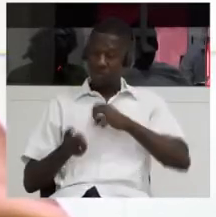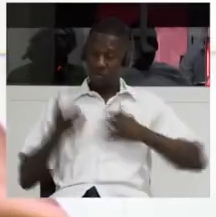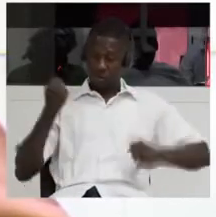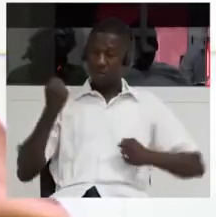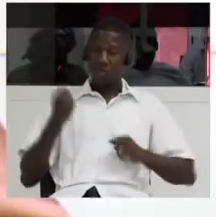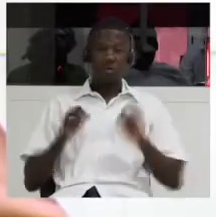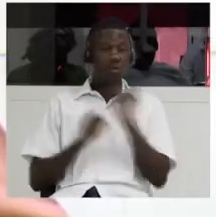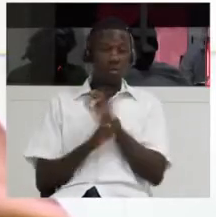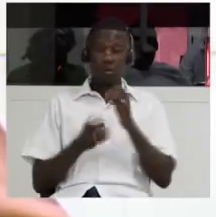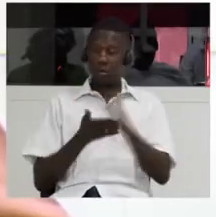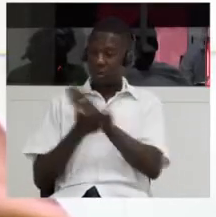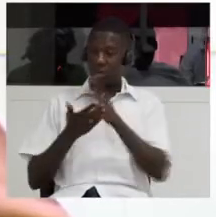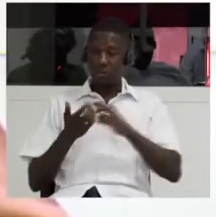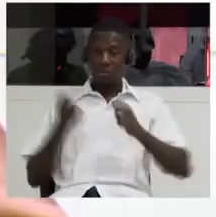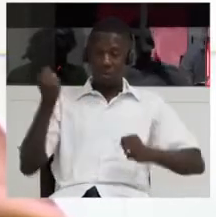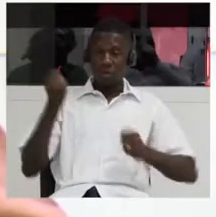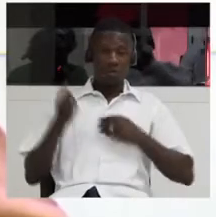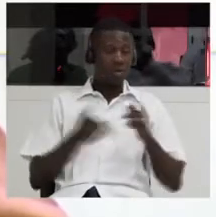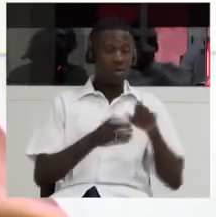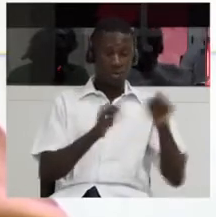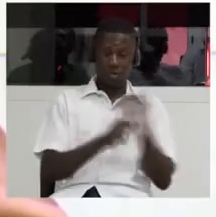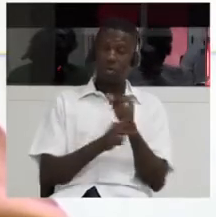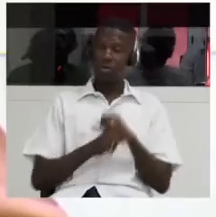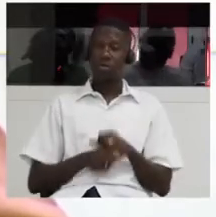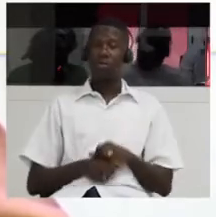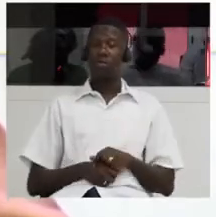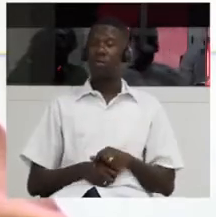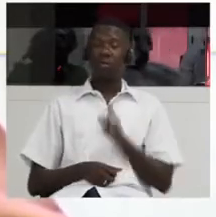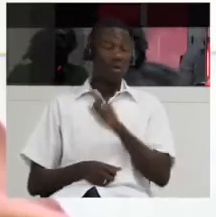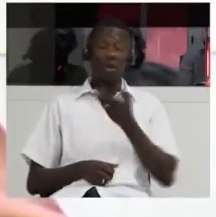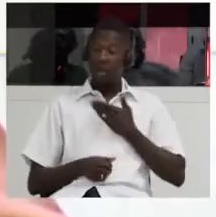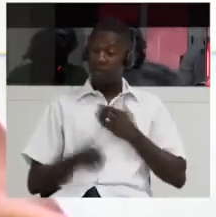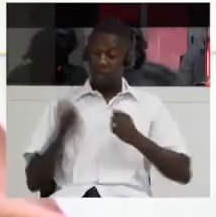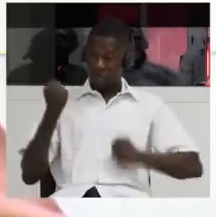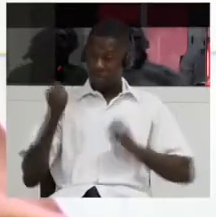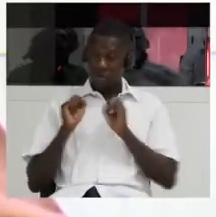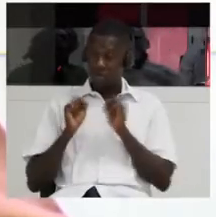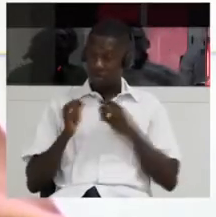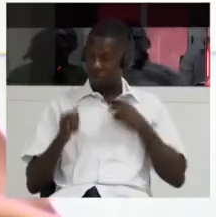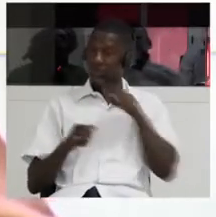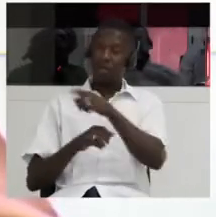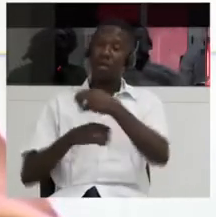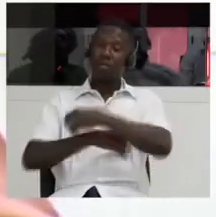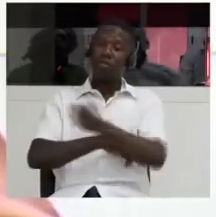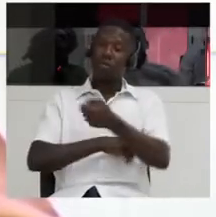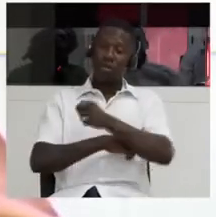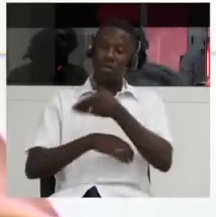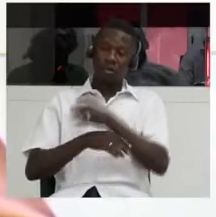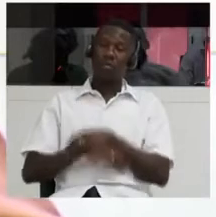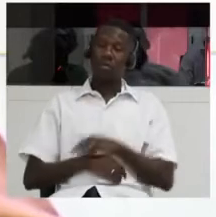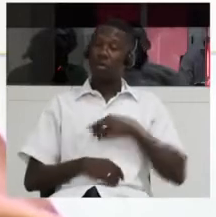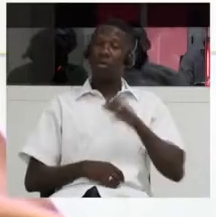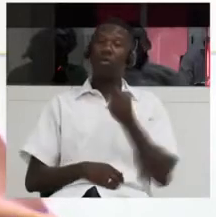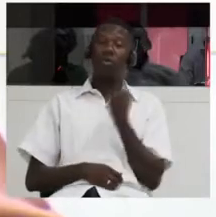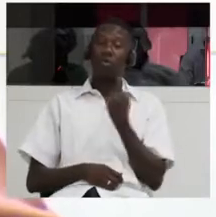if the weapon is not with you, it will be in the armory. And you are the only person who is authorized to sign out